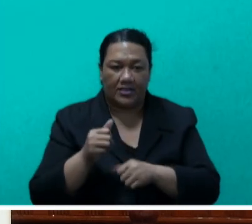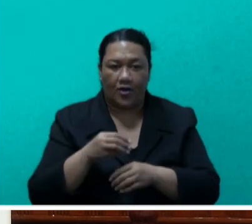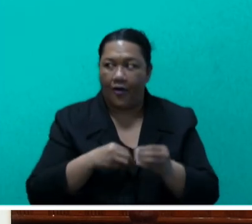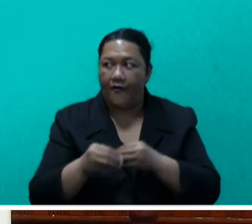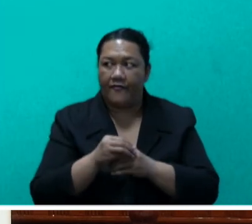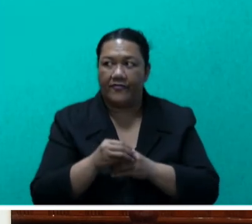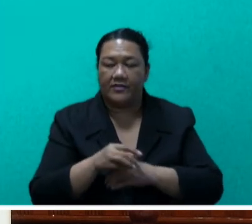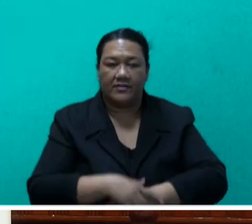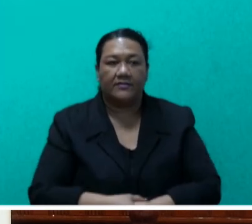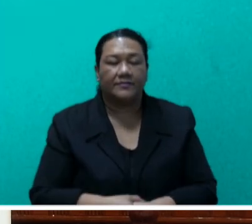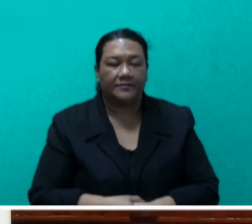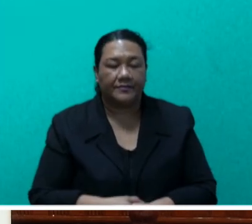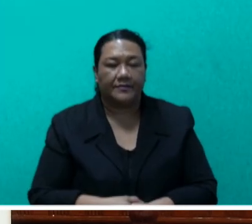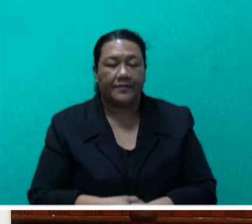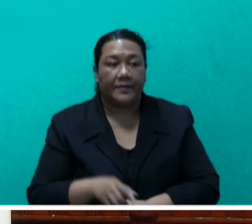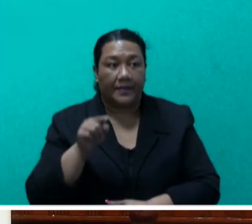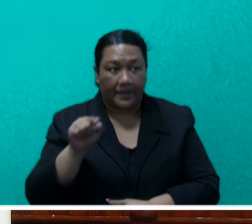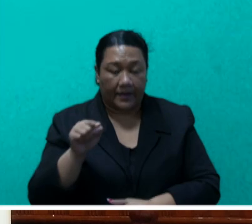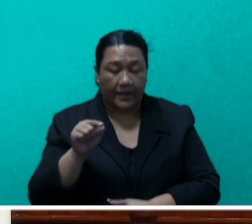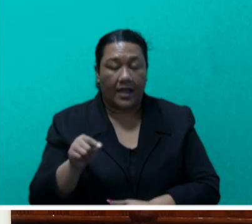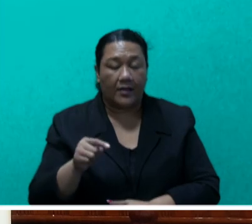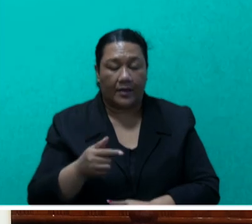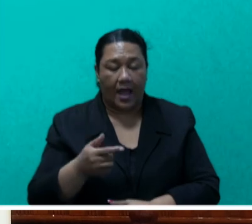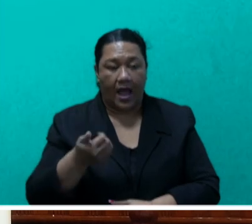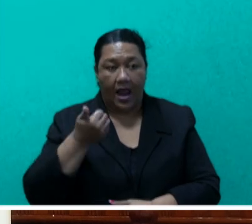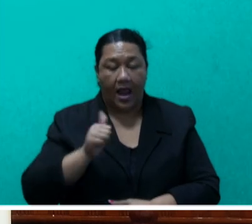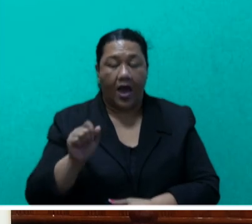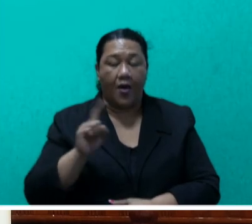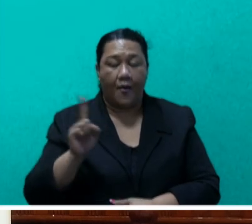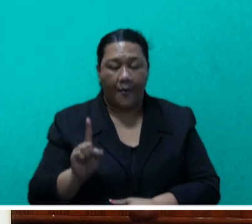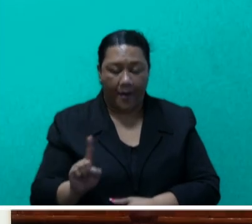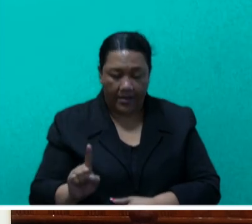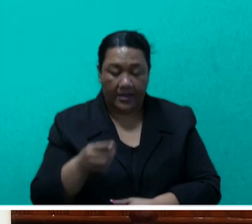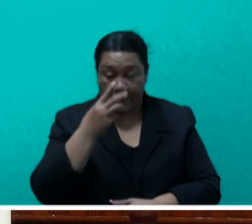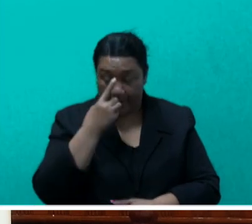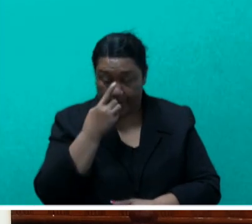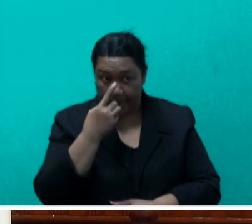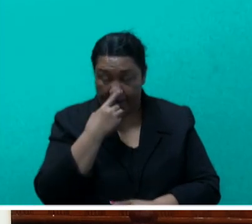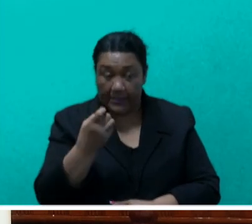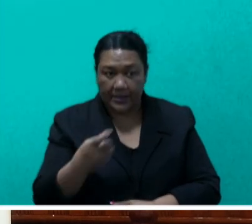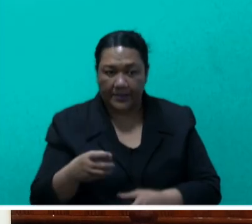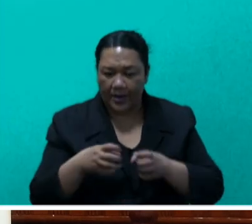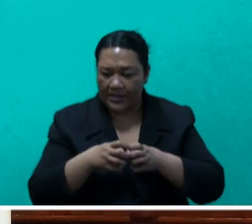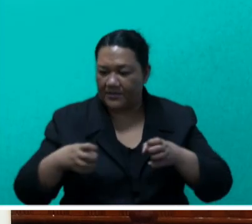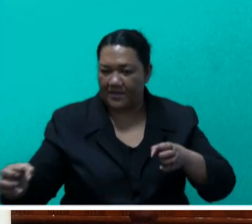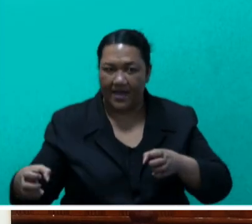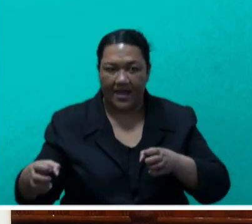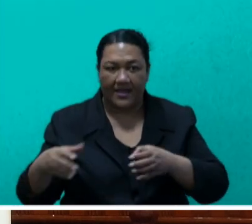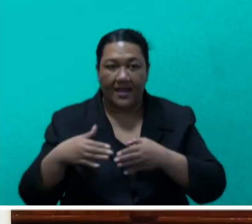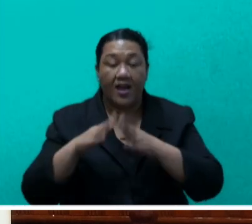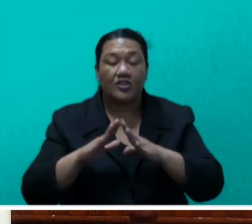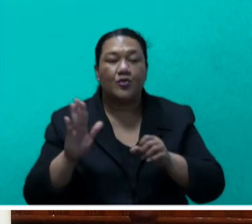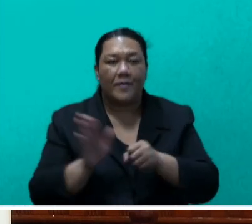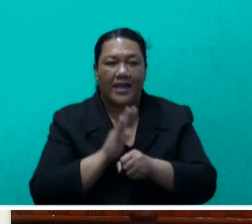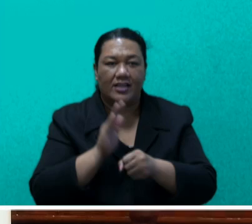expansion has allowed the museum to expand its facilities and ensure safe and